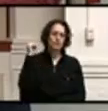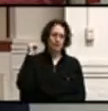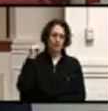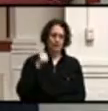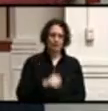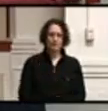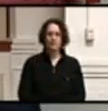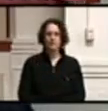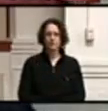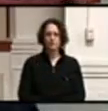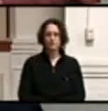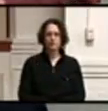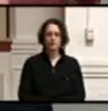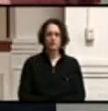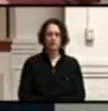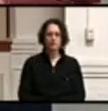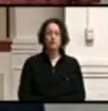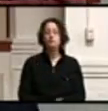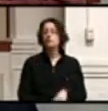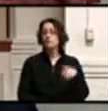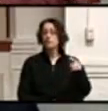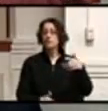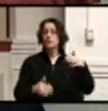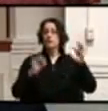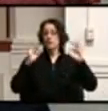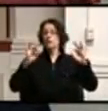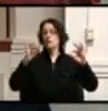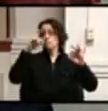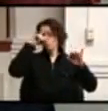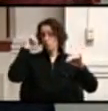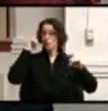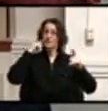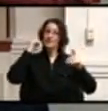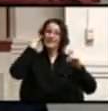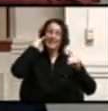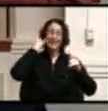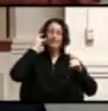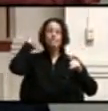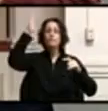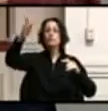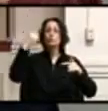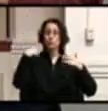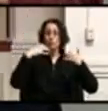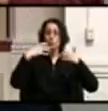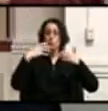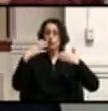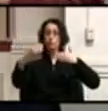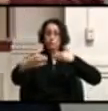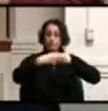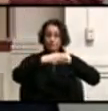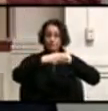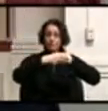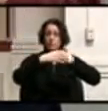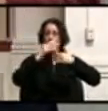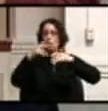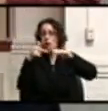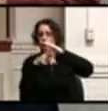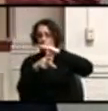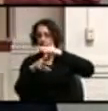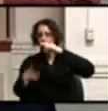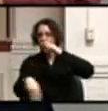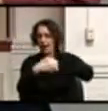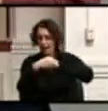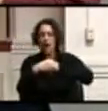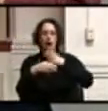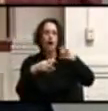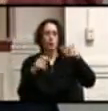back. Leaving room for future expansion either across or extending the bay. So